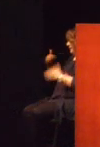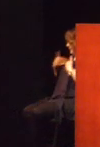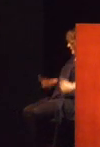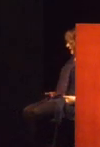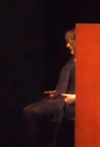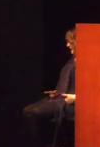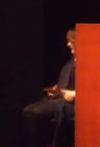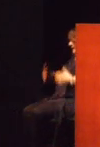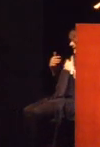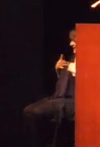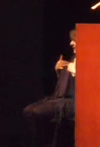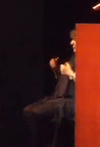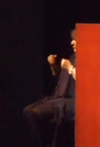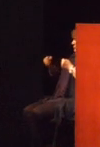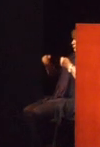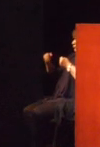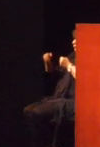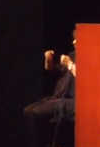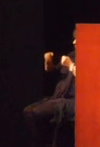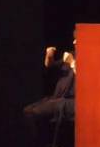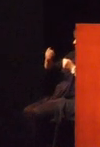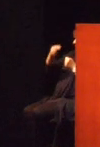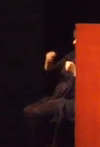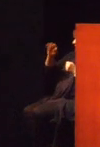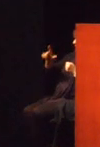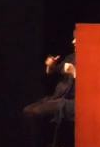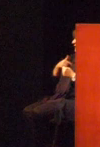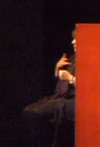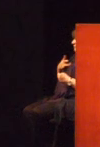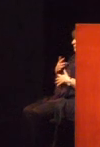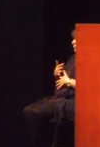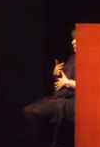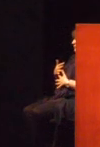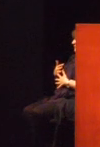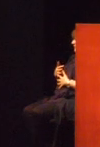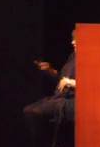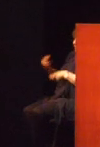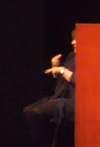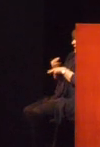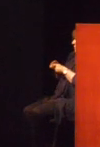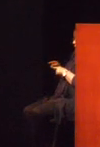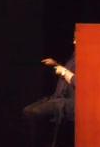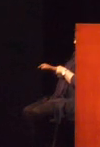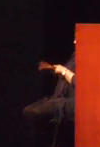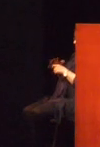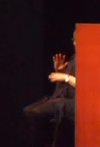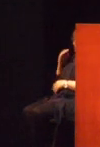would drive past the hill and I would feel nervous, even being on the highway, passing